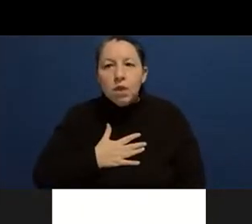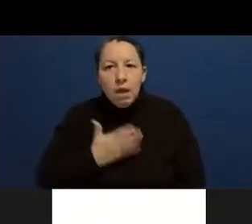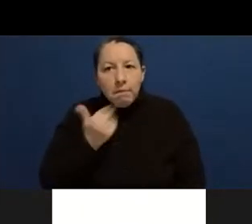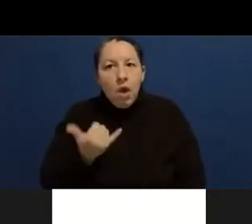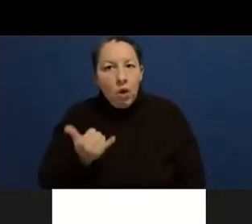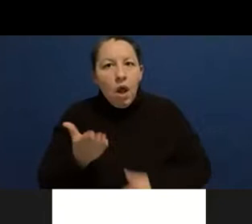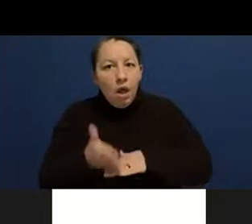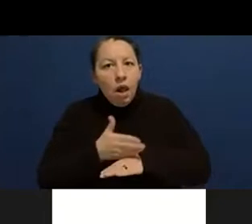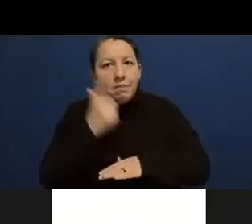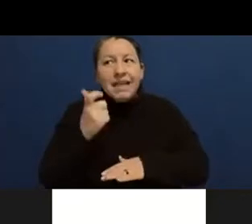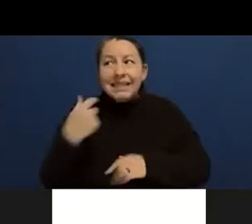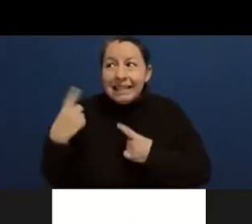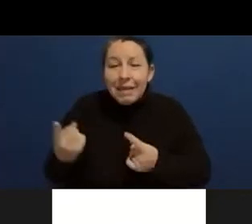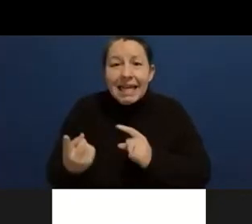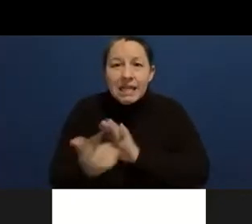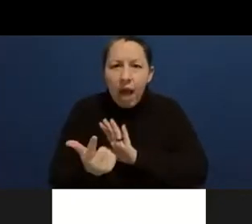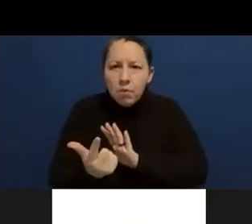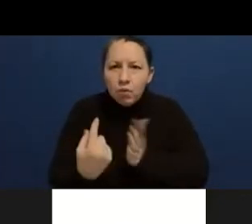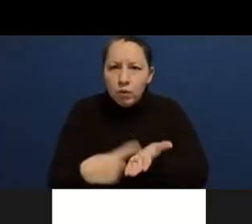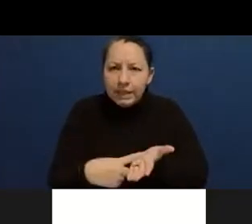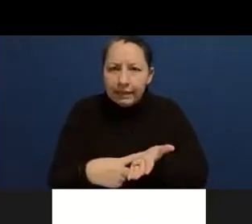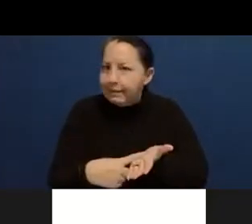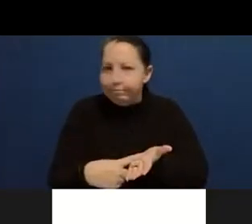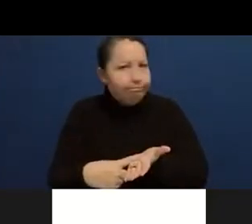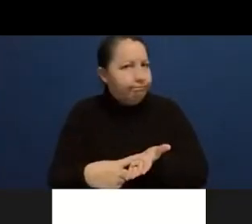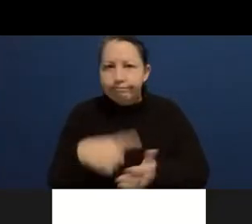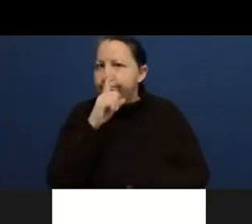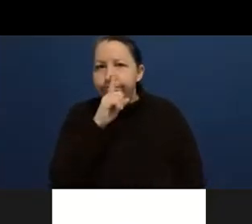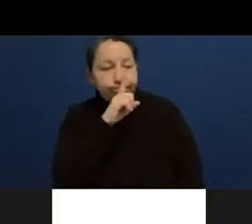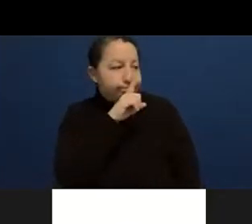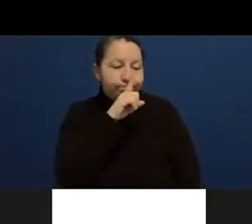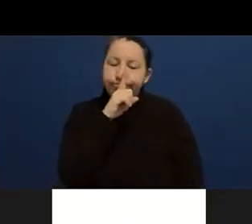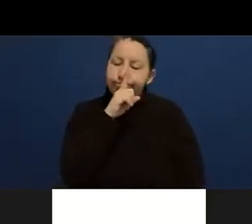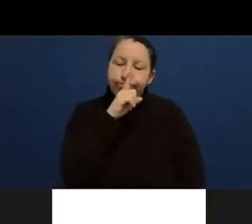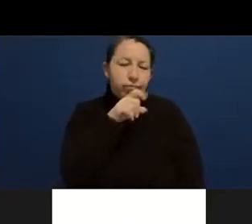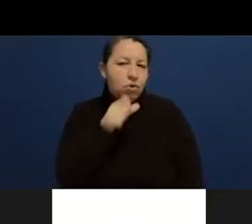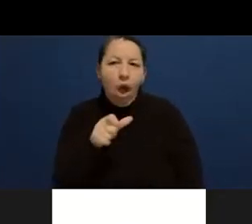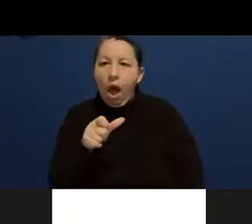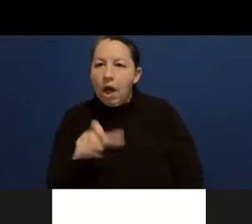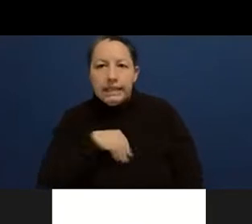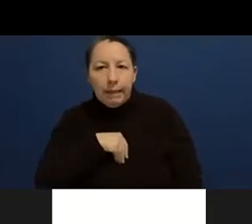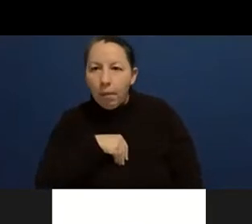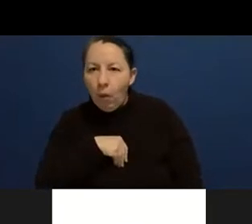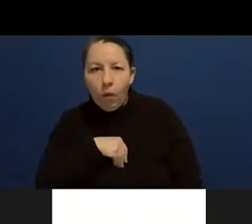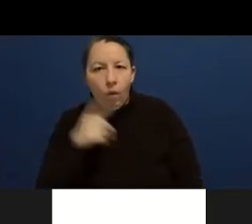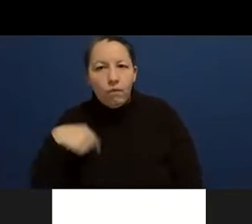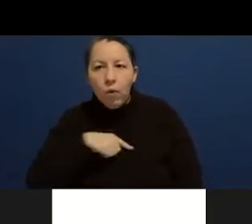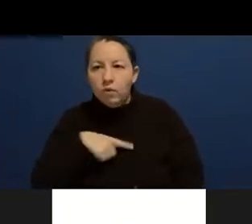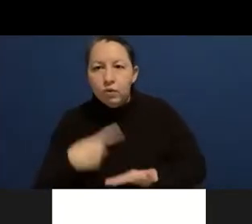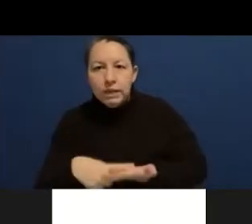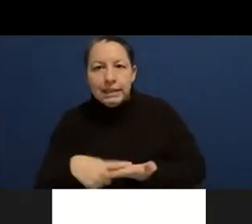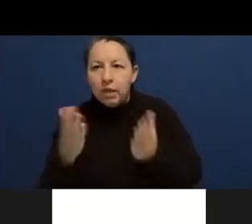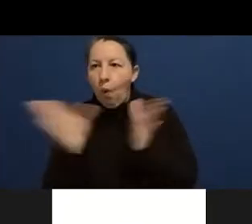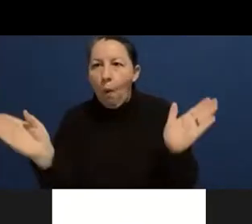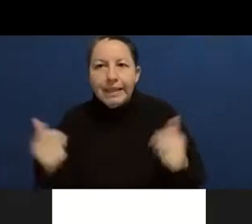taboo subject to talk about in our communities. A lot of our